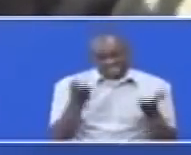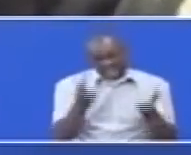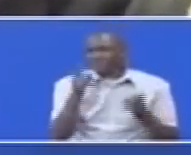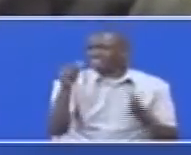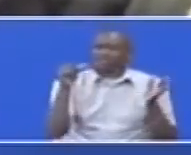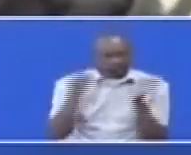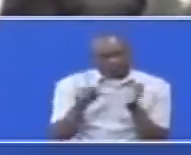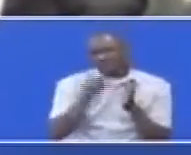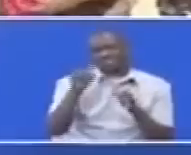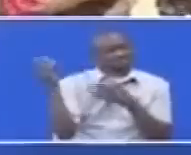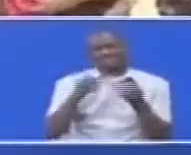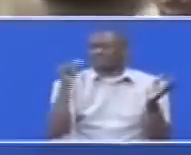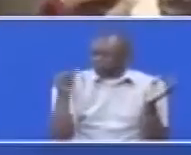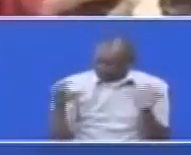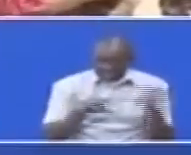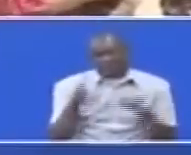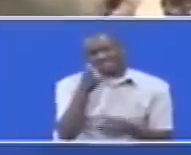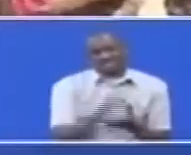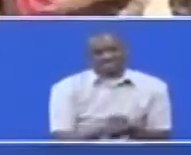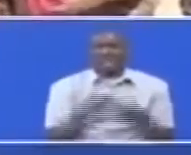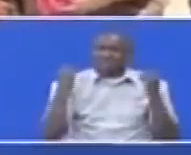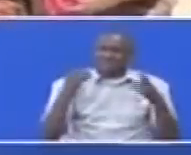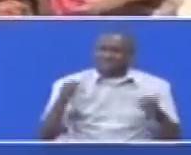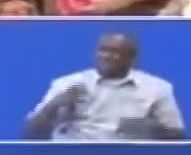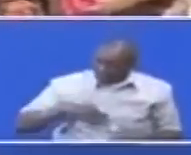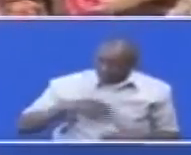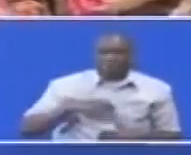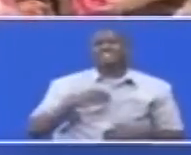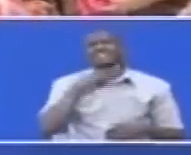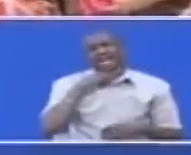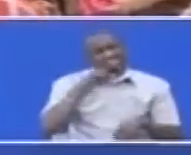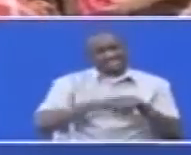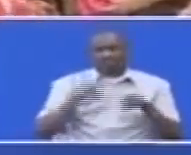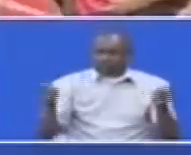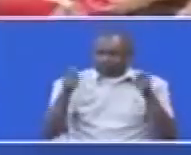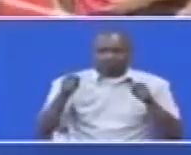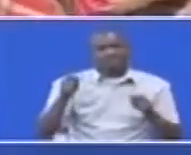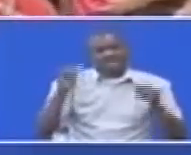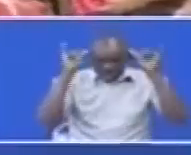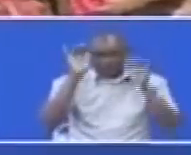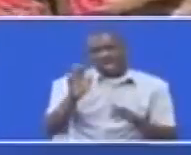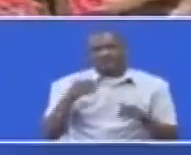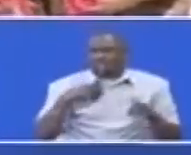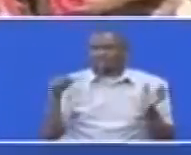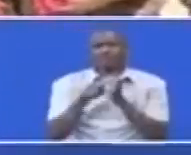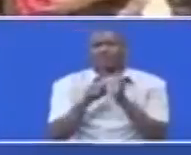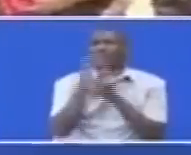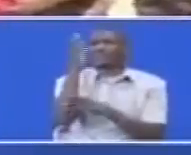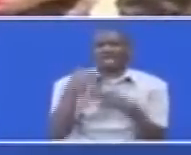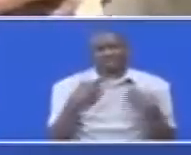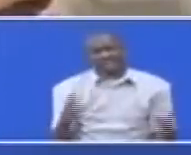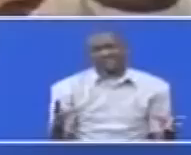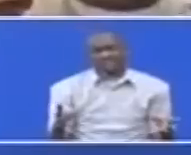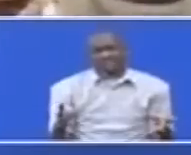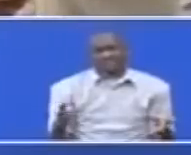kama hiyo ndio analete tabu hapa. Watu wetu wameuawa wakichunga ng'ombe yao. Hatuna haja na miti.